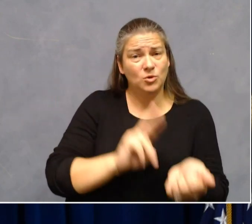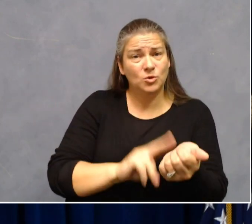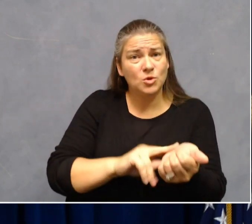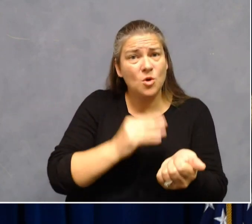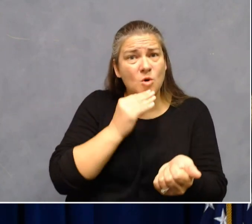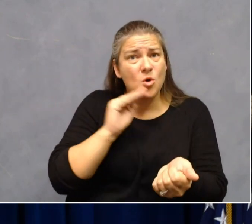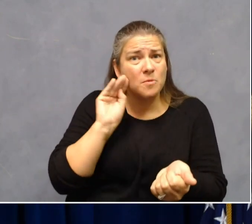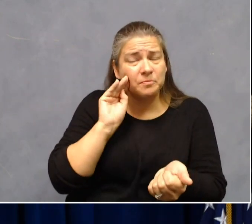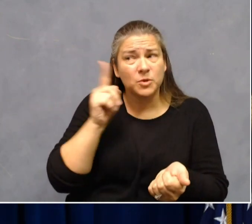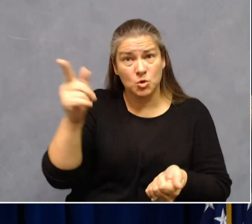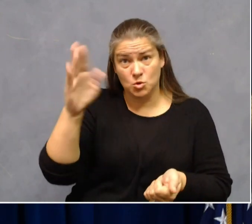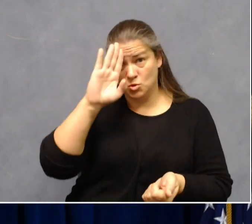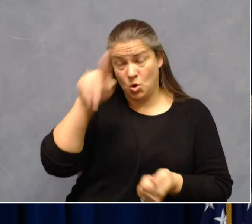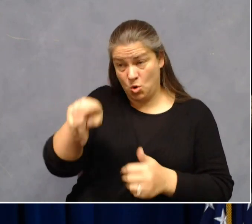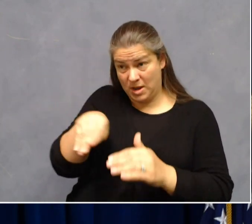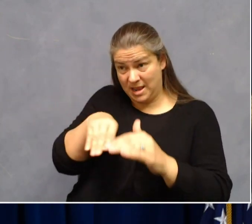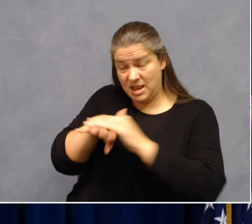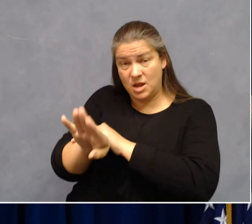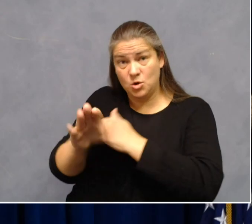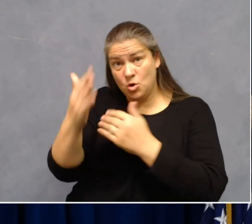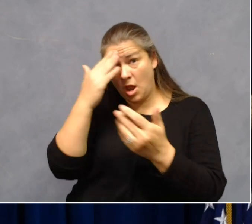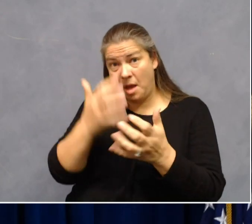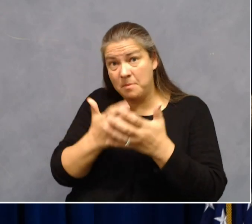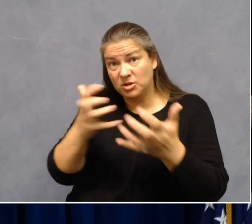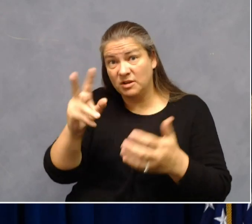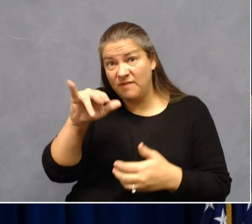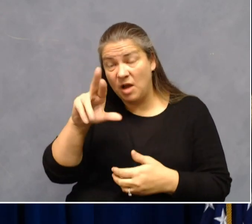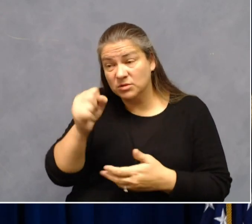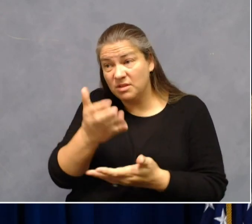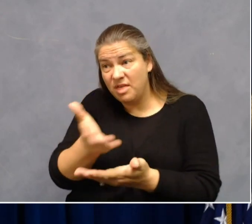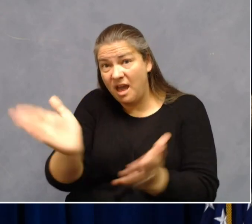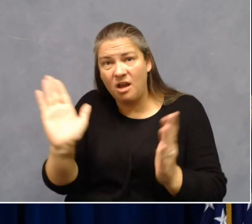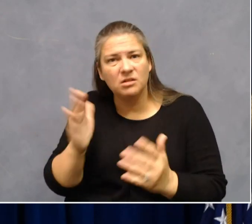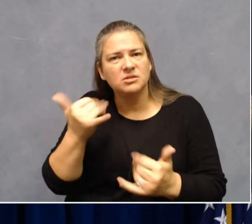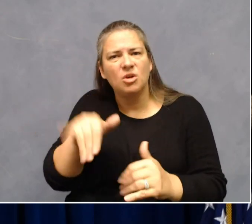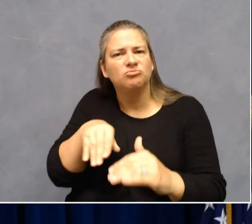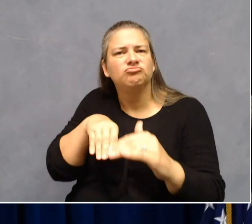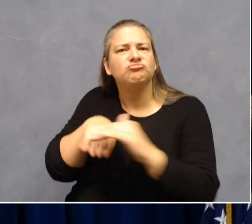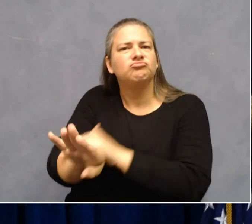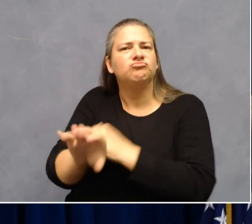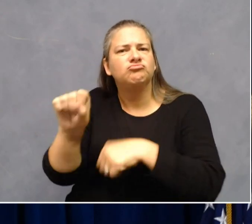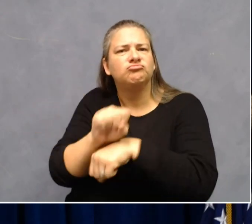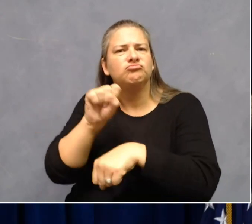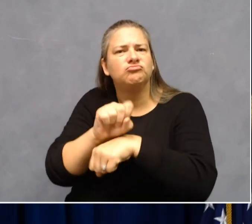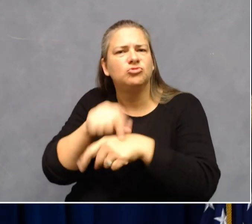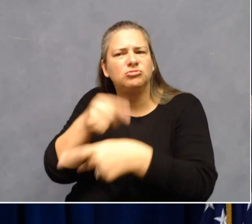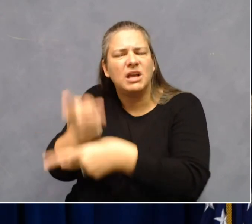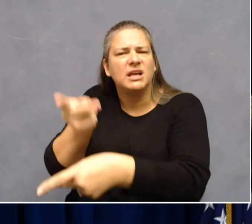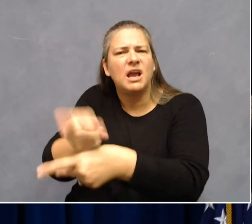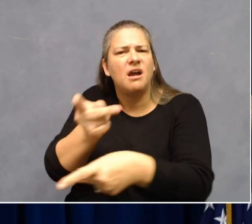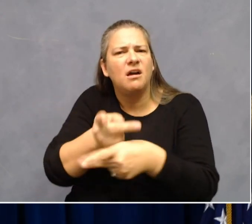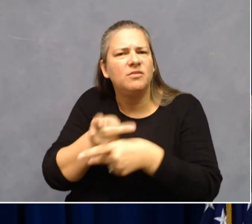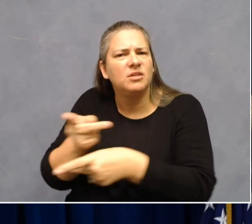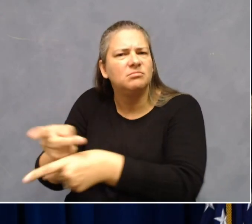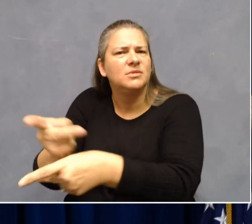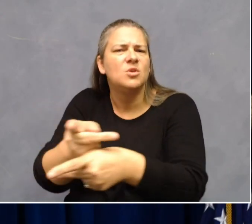go in there how much virus there is, but they go in anyways to protect and care for those individuals. They're